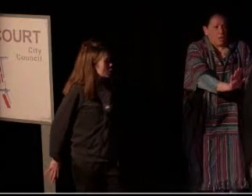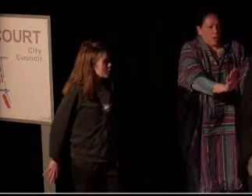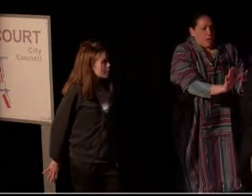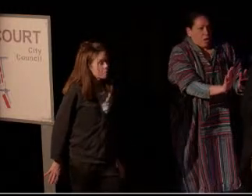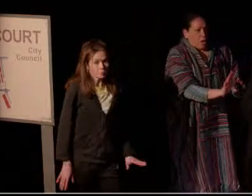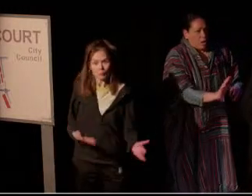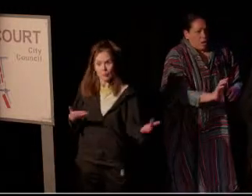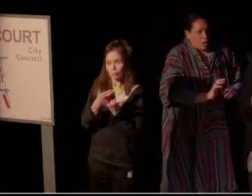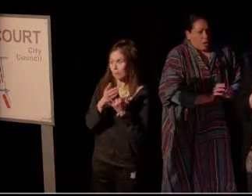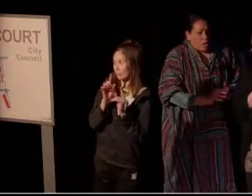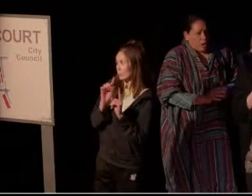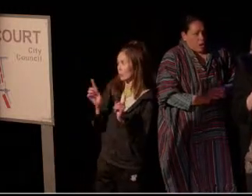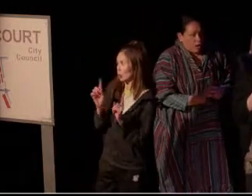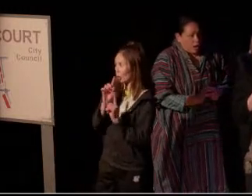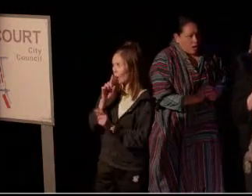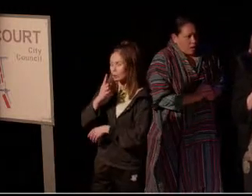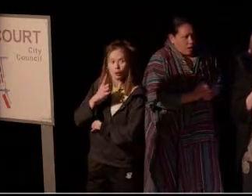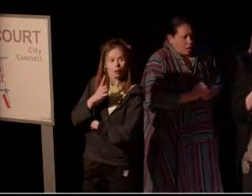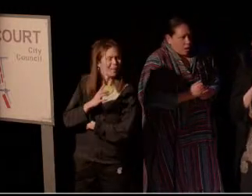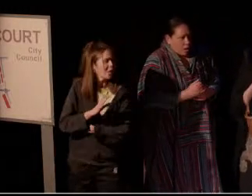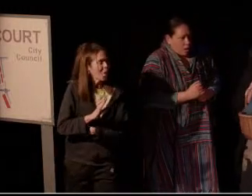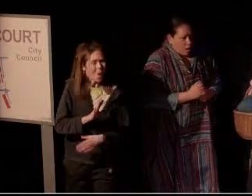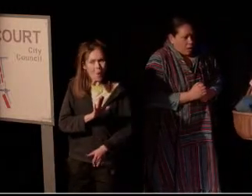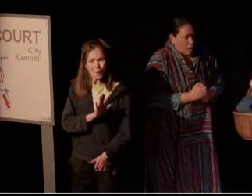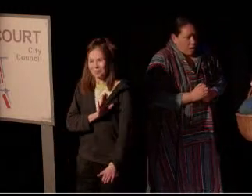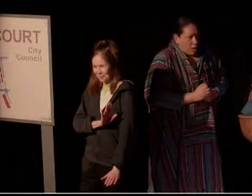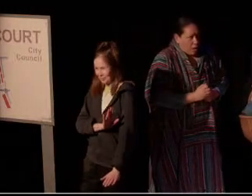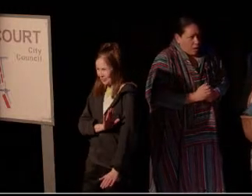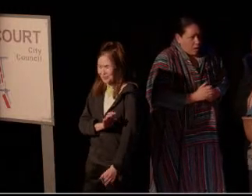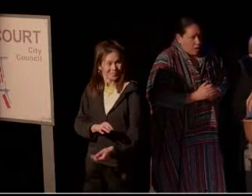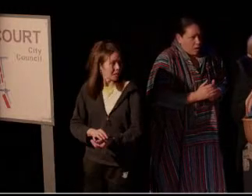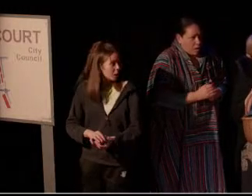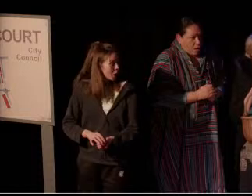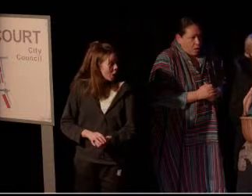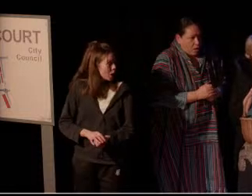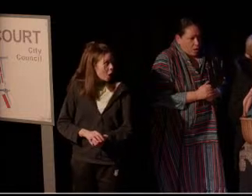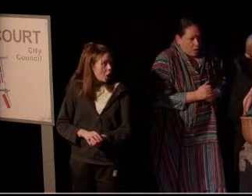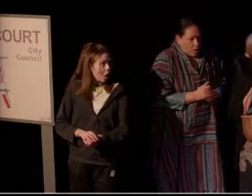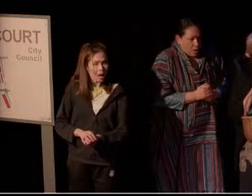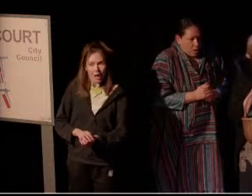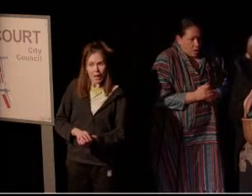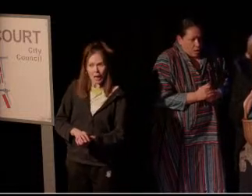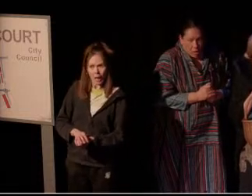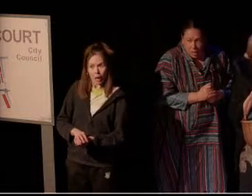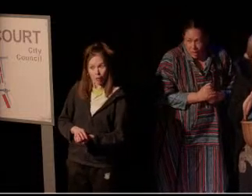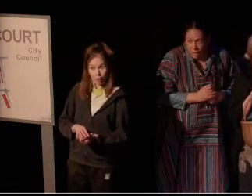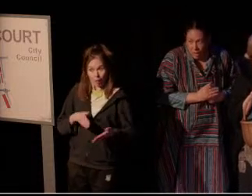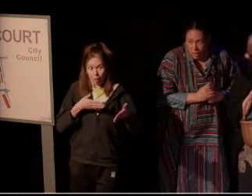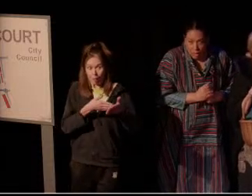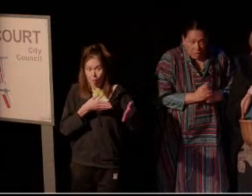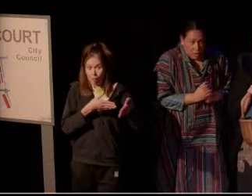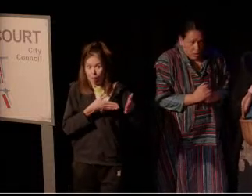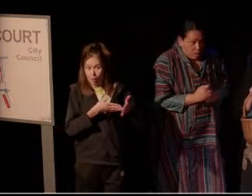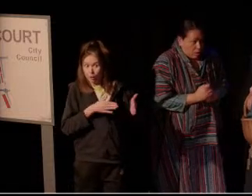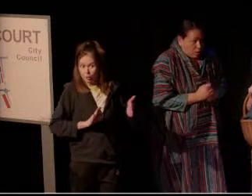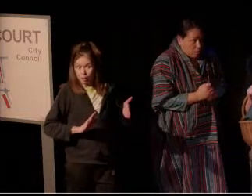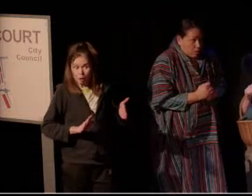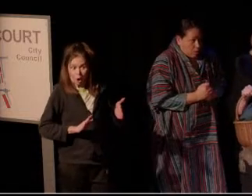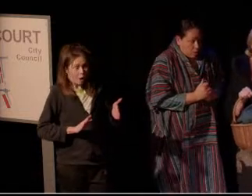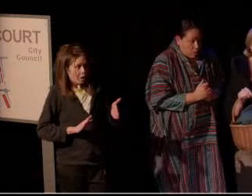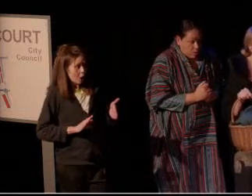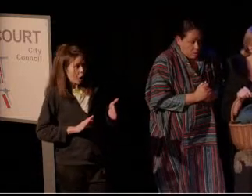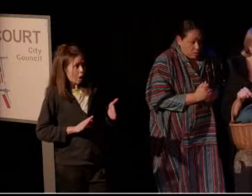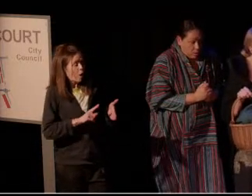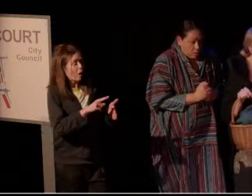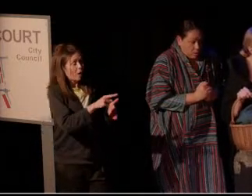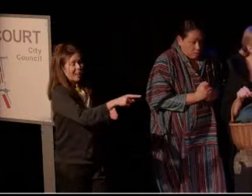You must not enter. No, my good sir. Don't bar my way to him. You